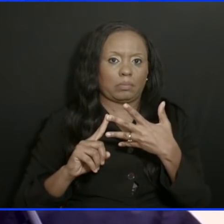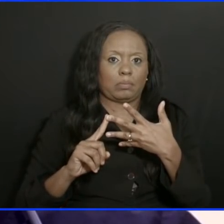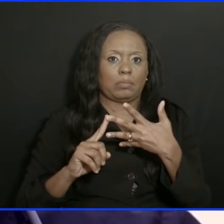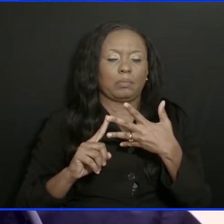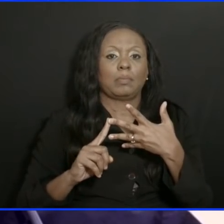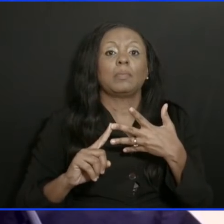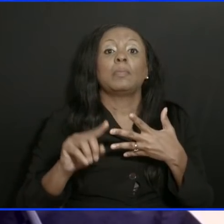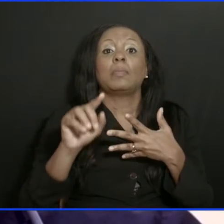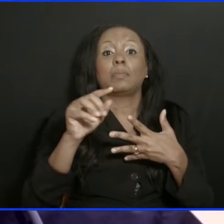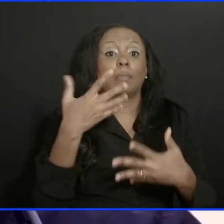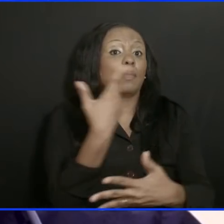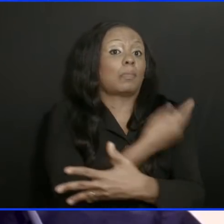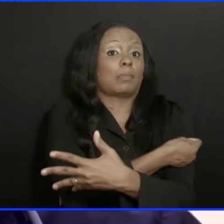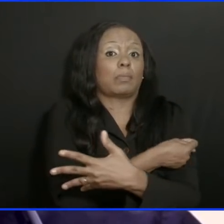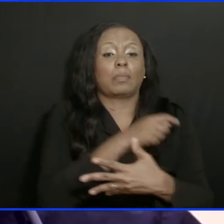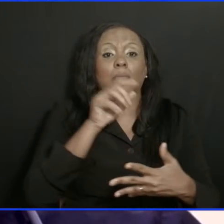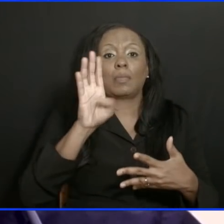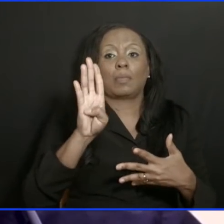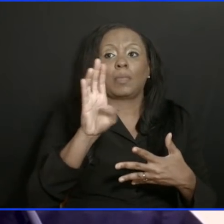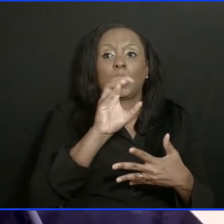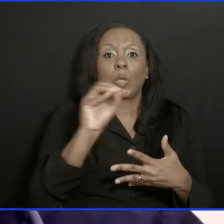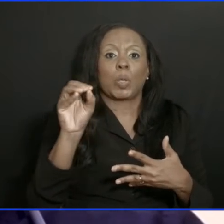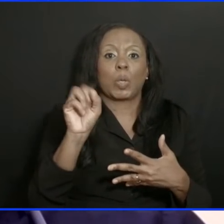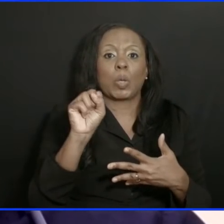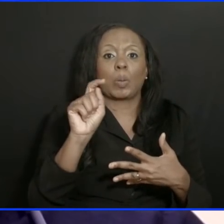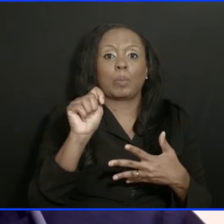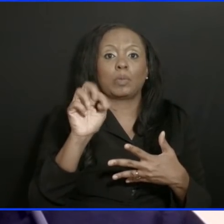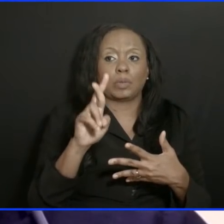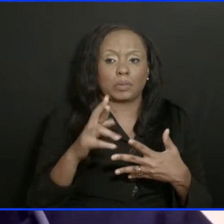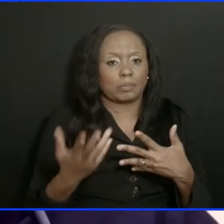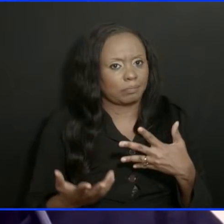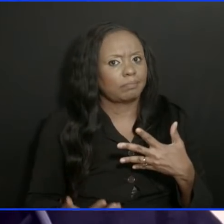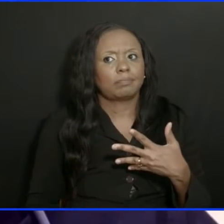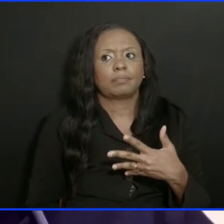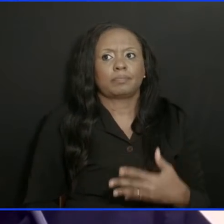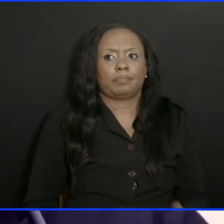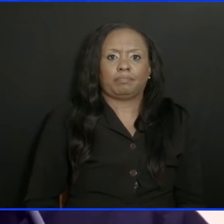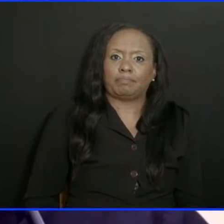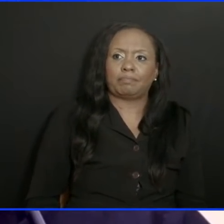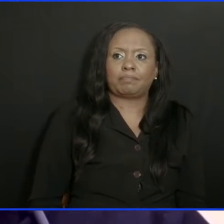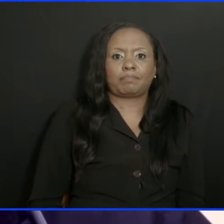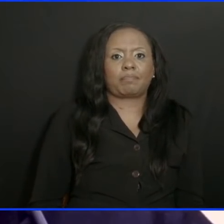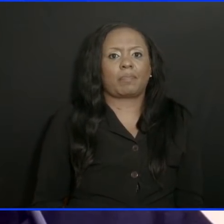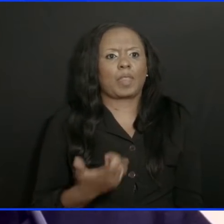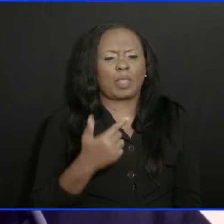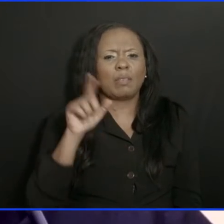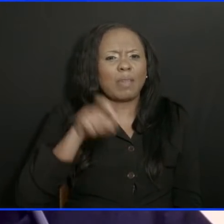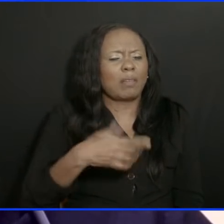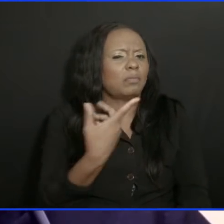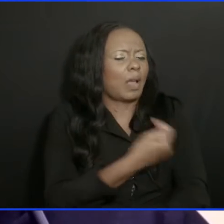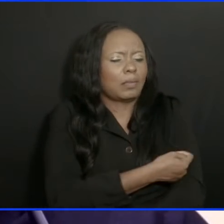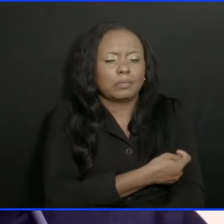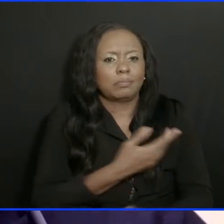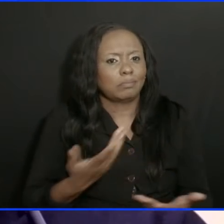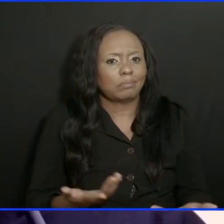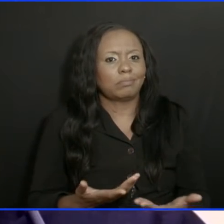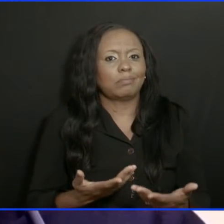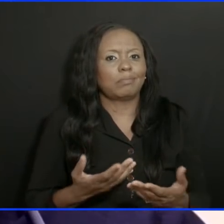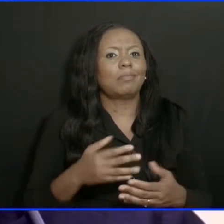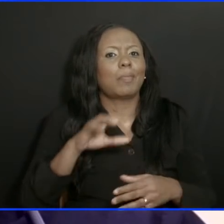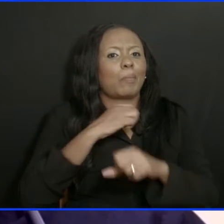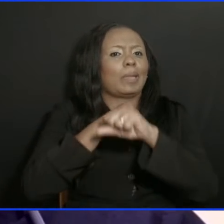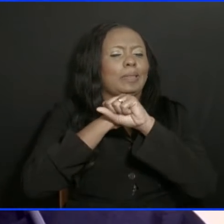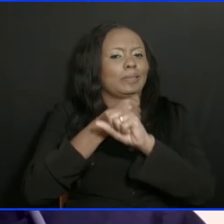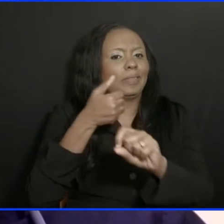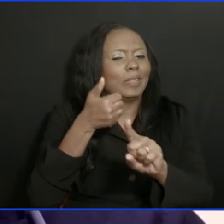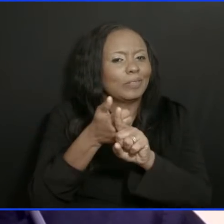with boosters are not getting into that much trouble. Things that you don't like me to talk about probably, but get vaccinated, right? Those are the things that